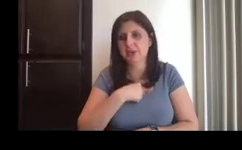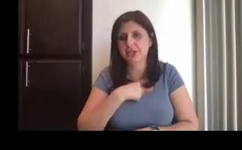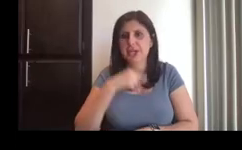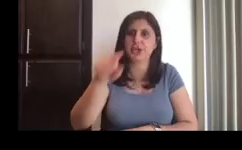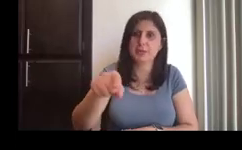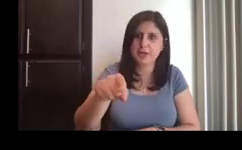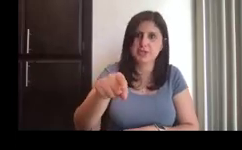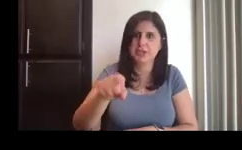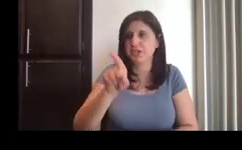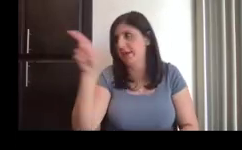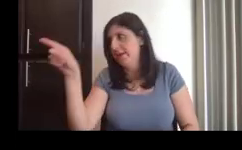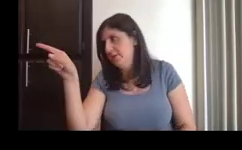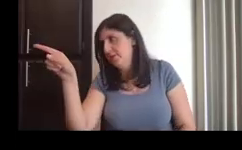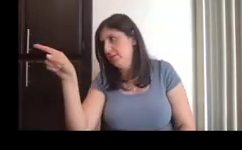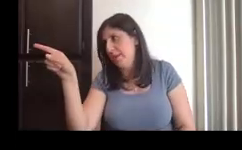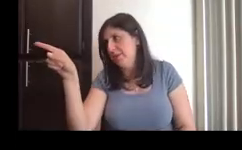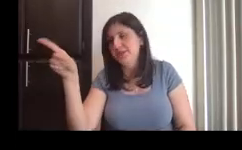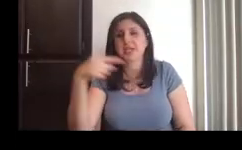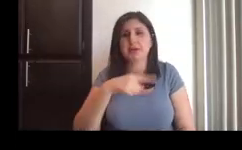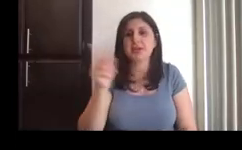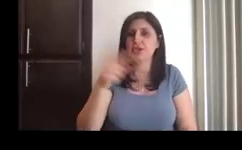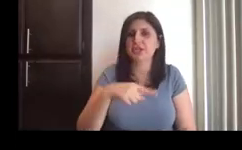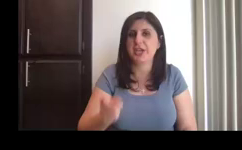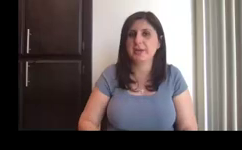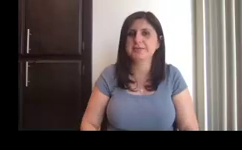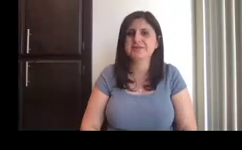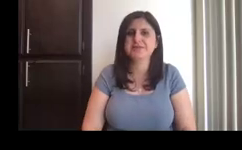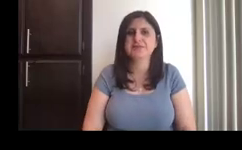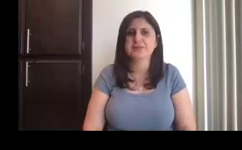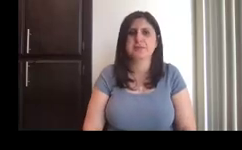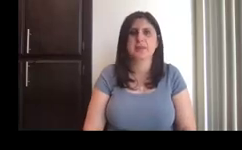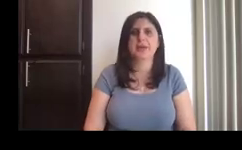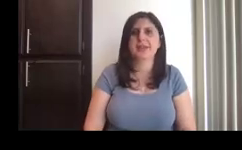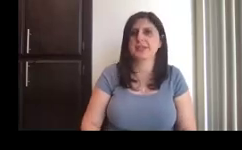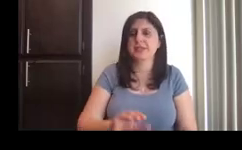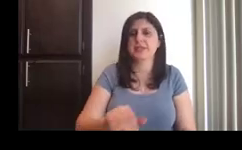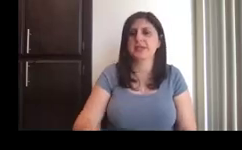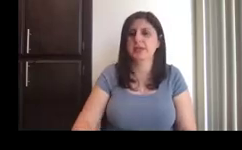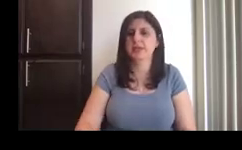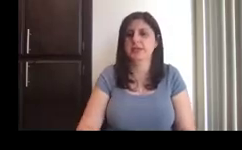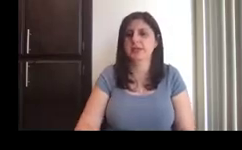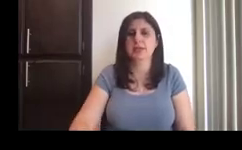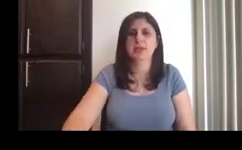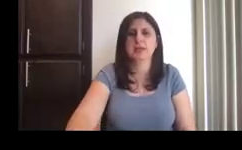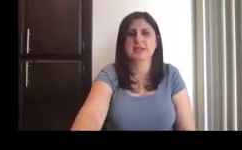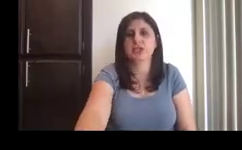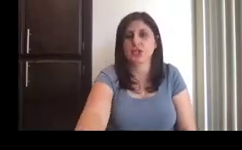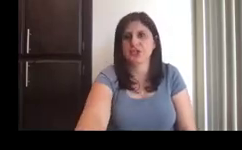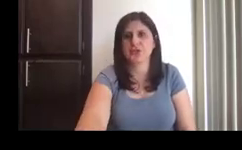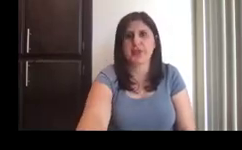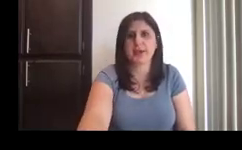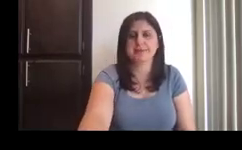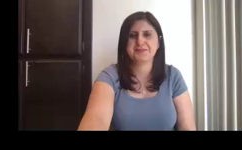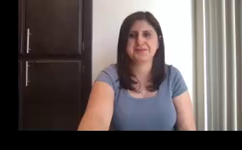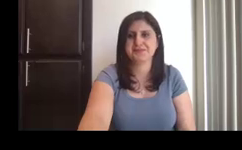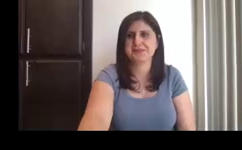the trash can. You're going to put it in the trash can. That person's going to put it in the trash can. Okay, so that's the sentence